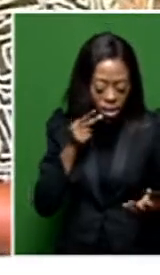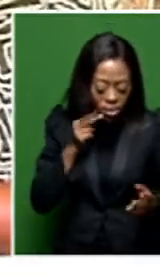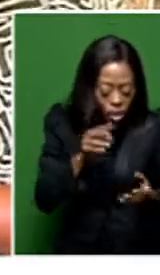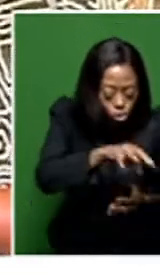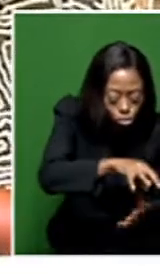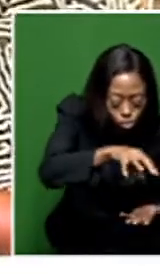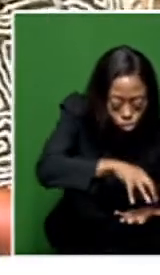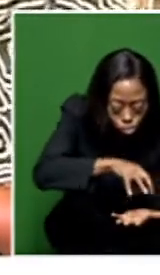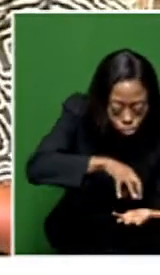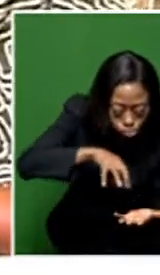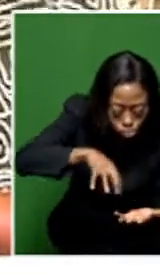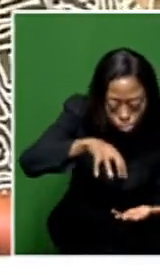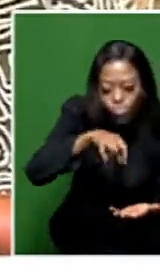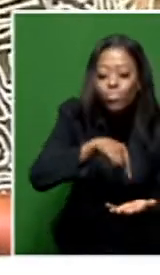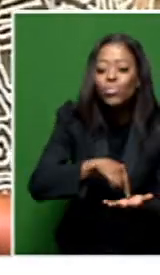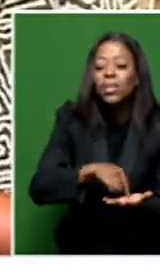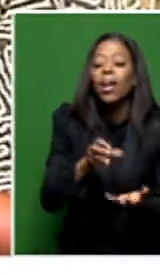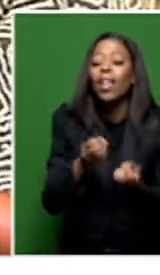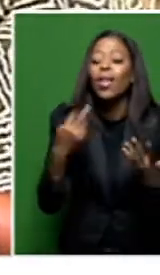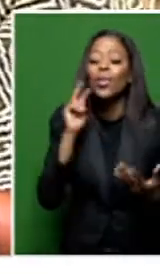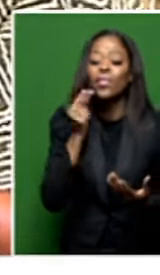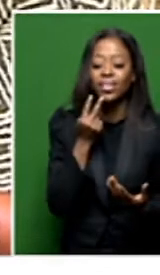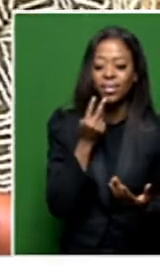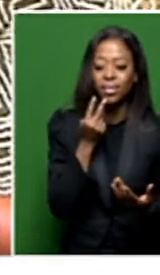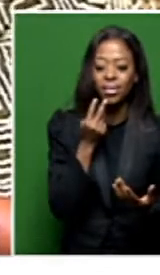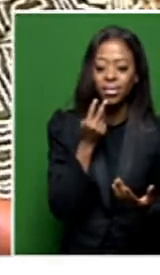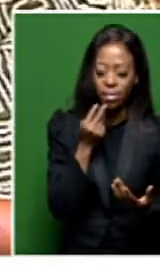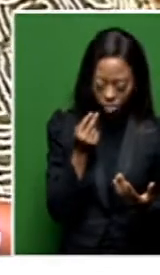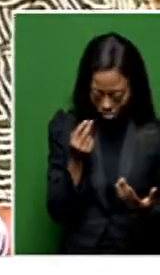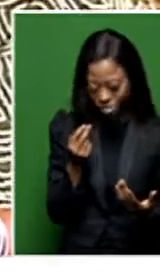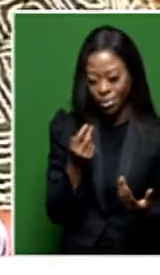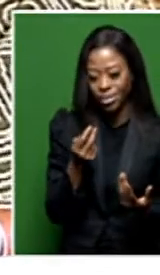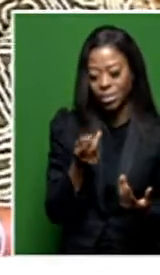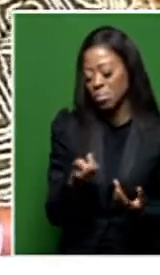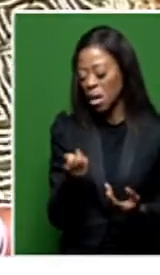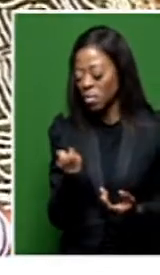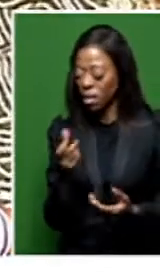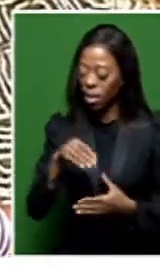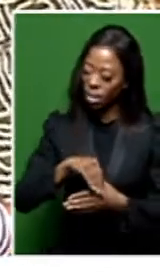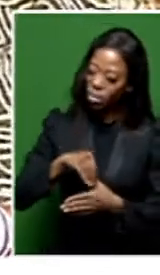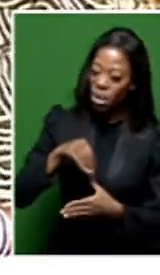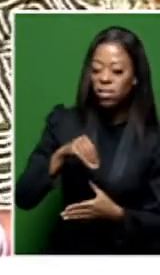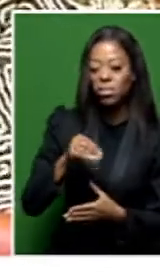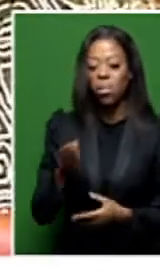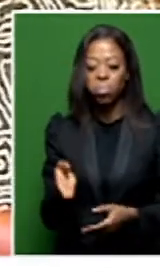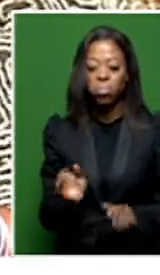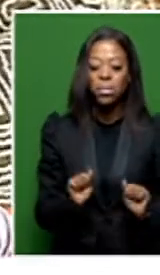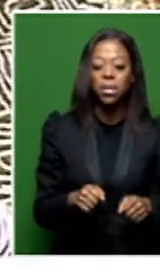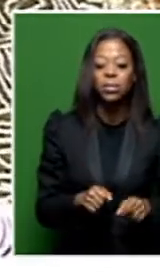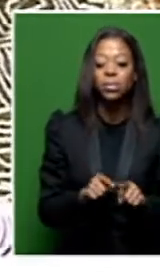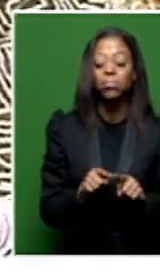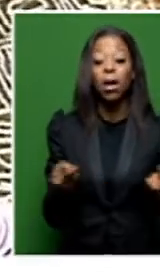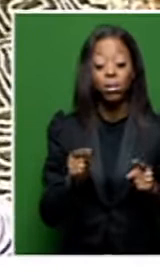on the 7 colors are made out of vegetables. They're made out of vegetables and a little bit of meat. You'll have meat there and here and there,